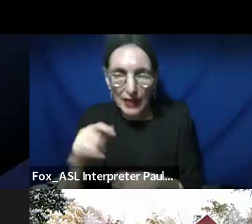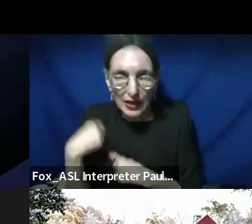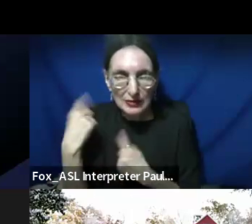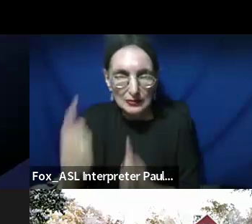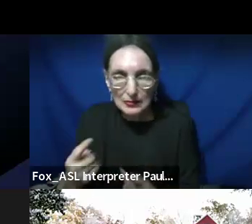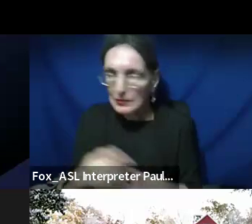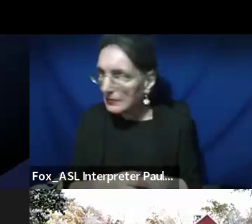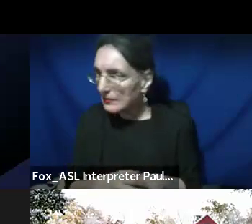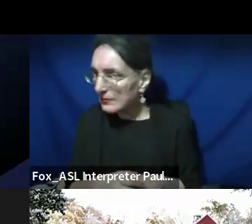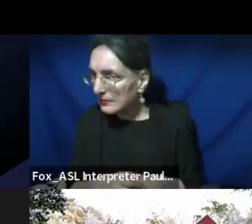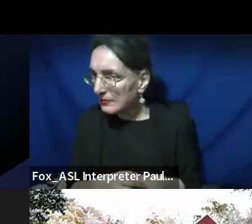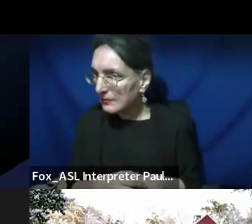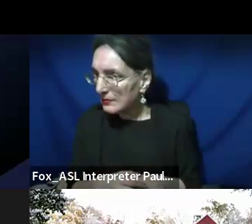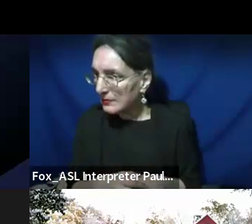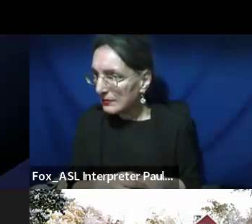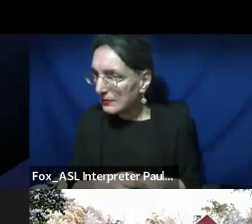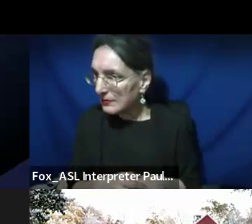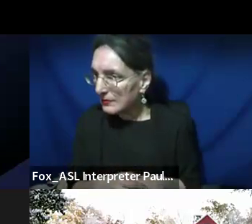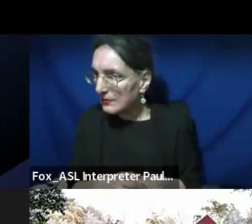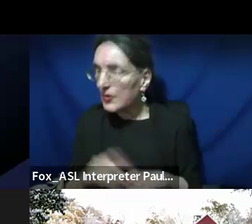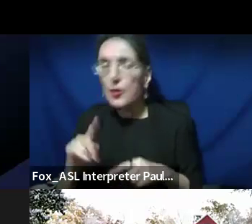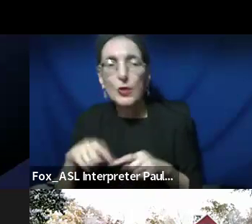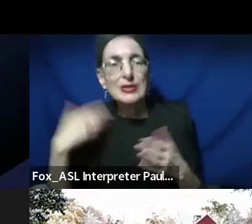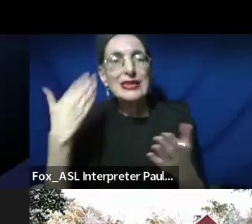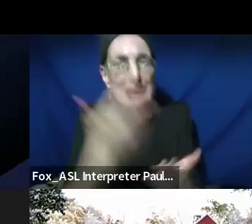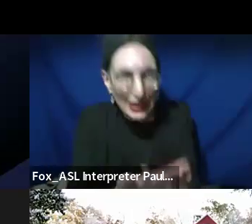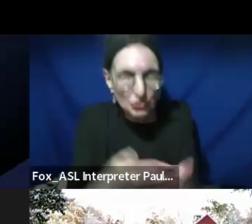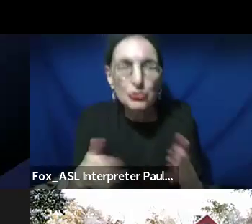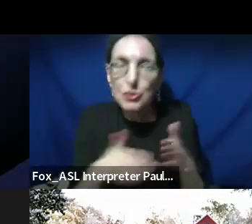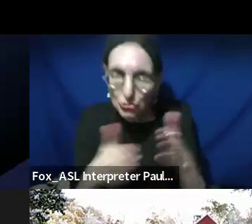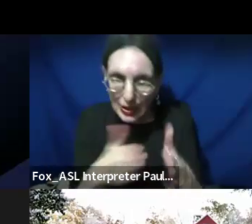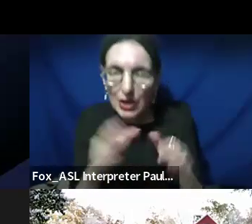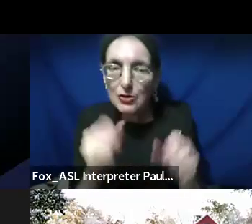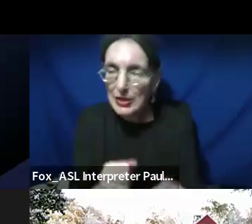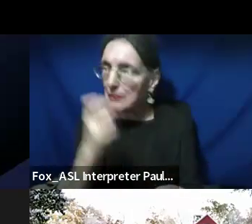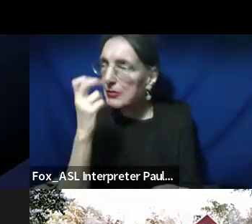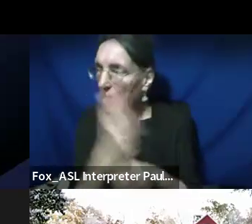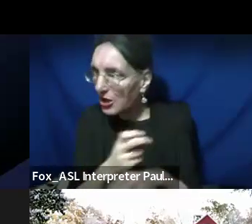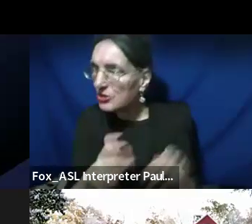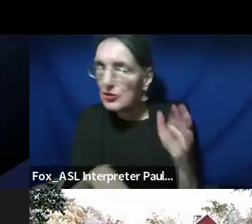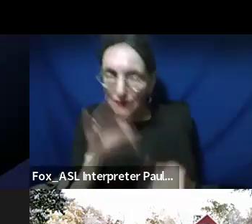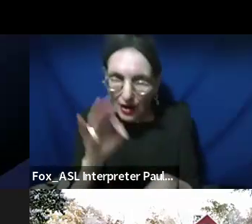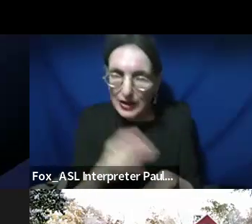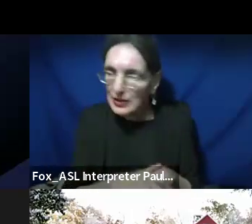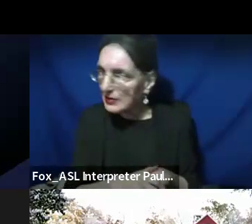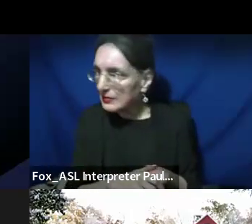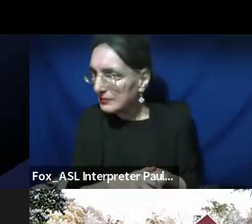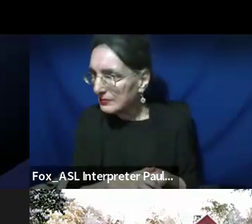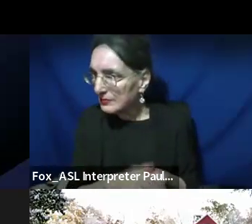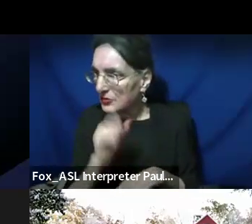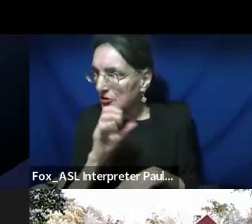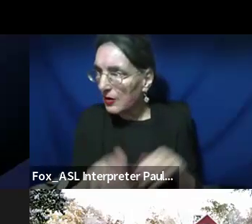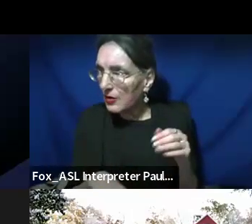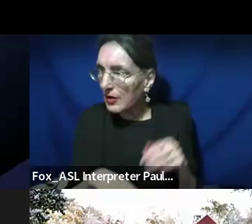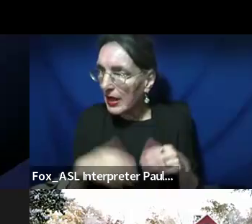Additionally, we've heard that it can be, once you get to the trail, it can be hard to find the exact trailhead. So having some kind of way